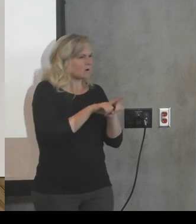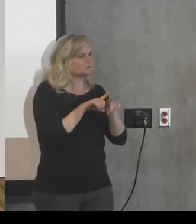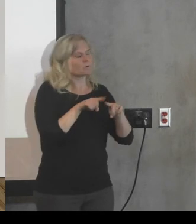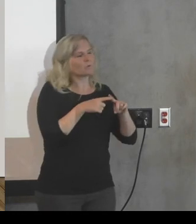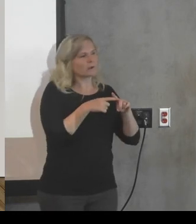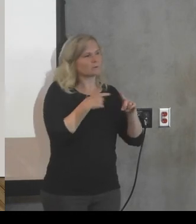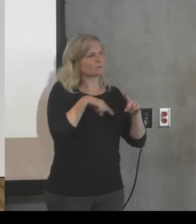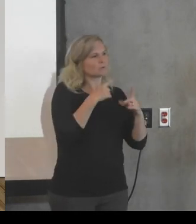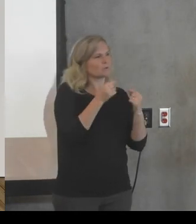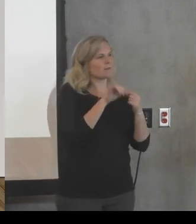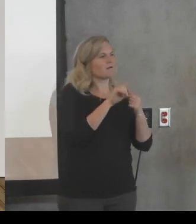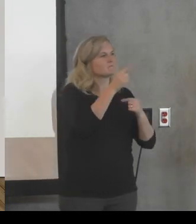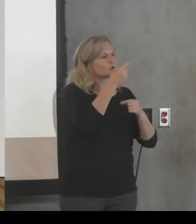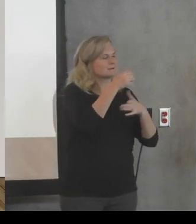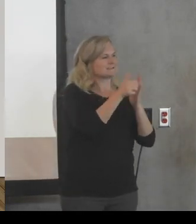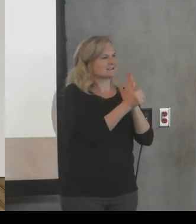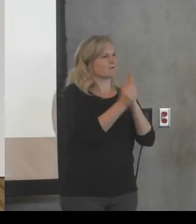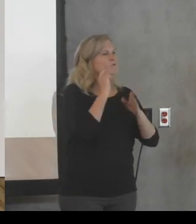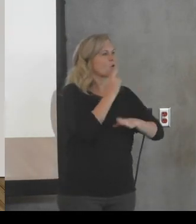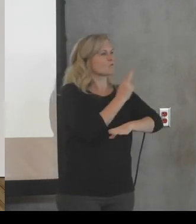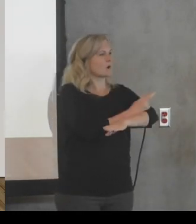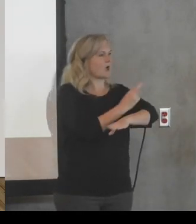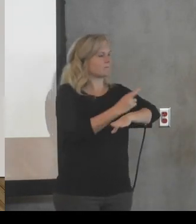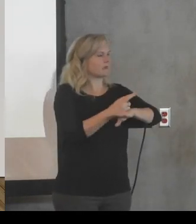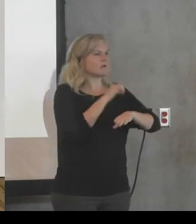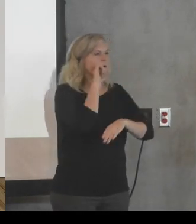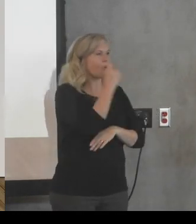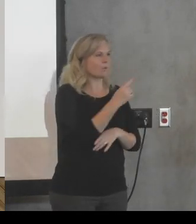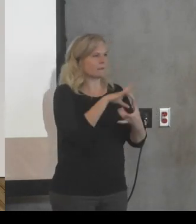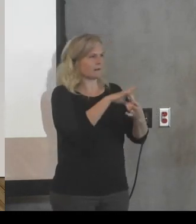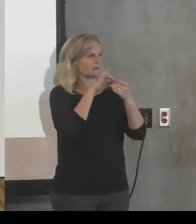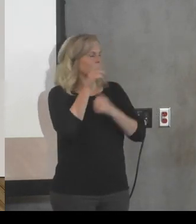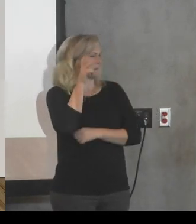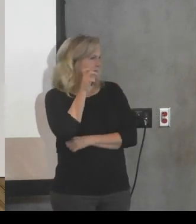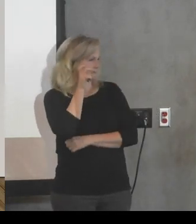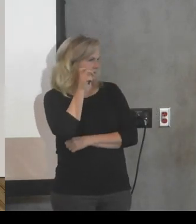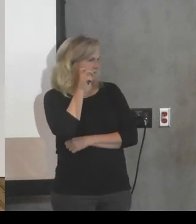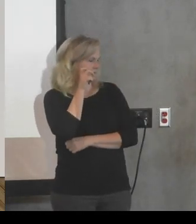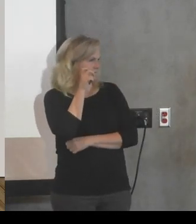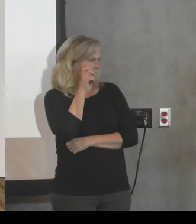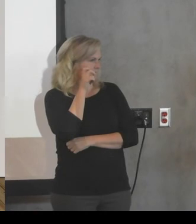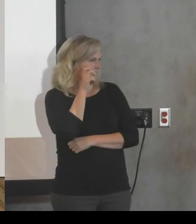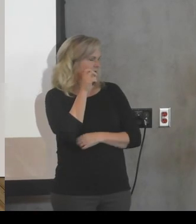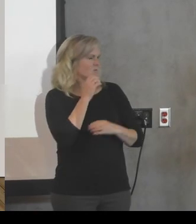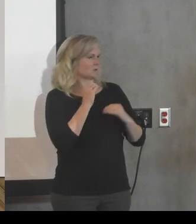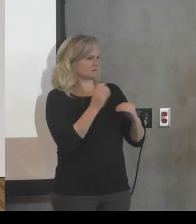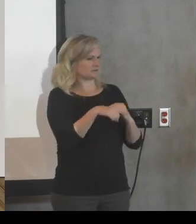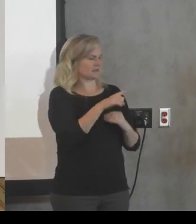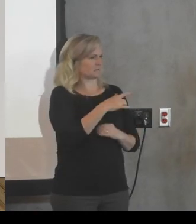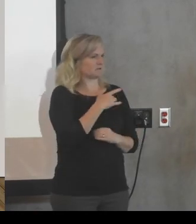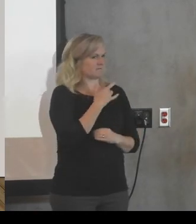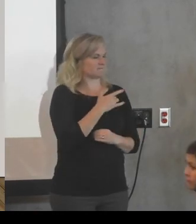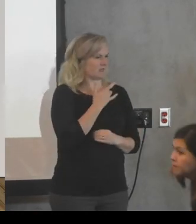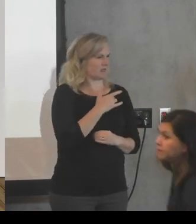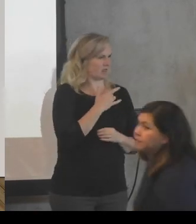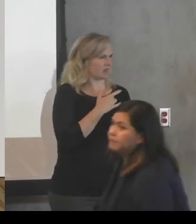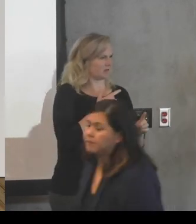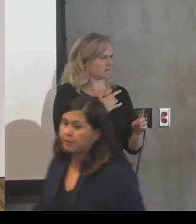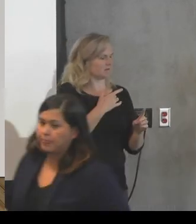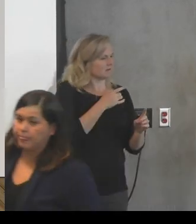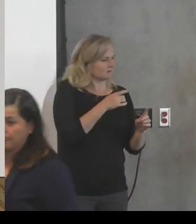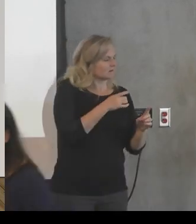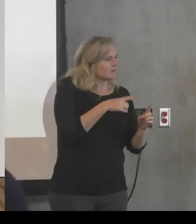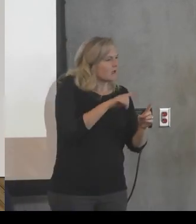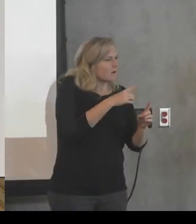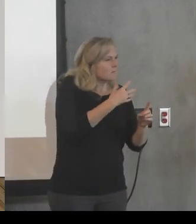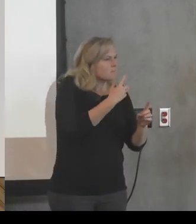skill, rhyming, we're not just working on the listening skills, we're teaching kids to feel what their tongue and mouth is doing for the